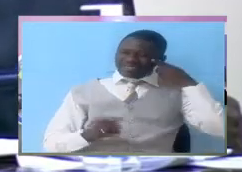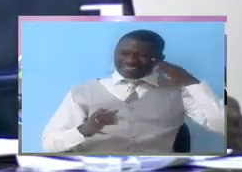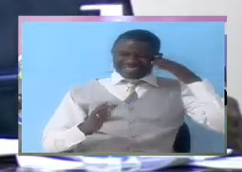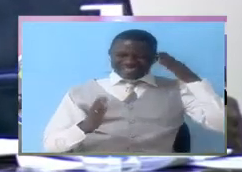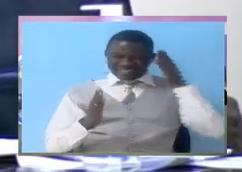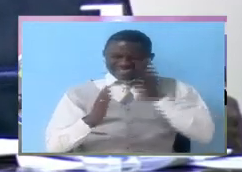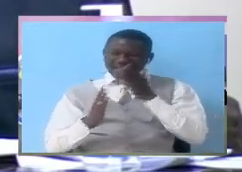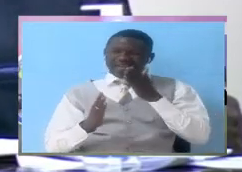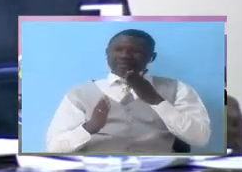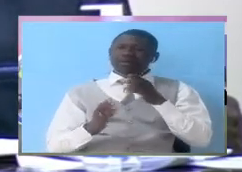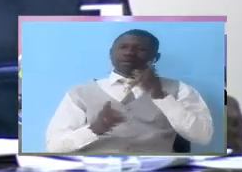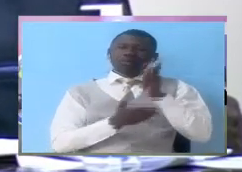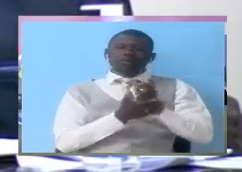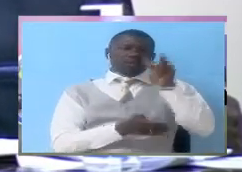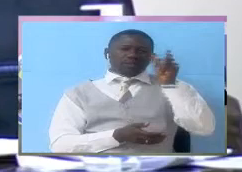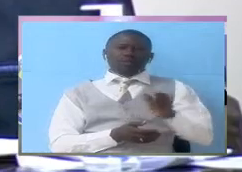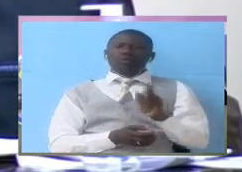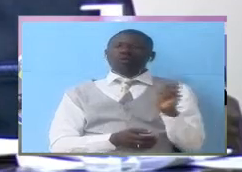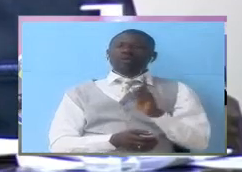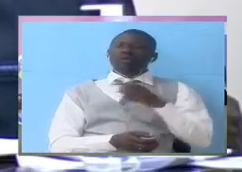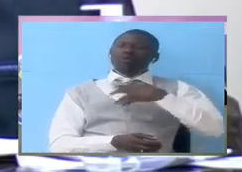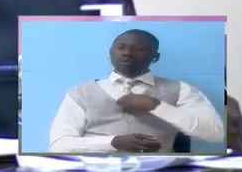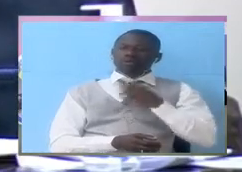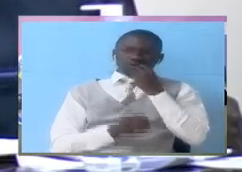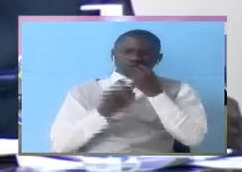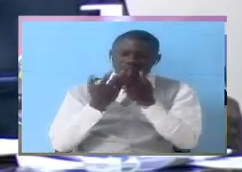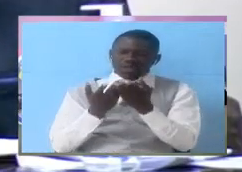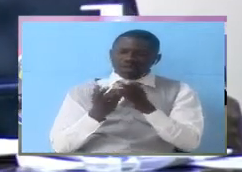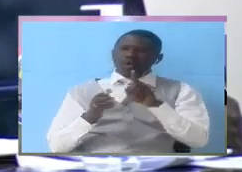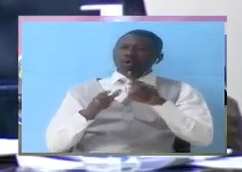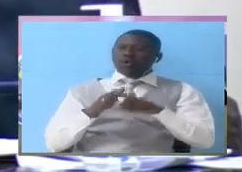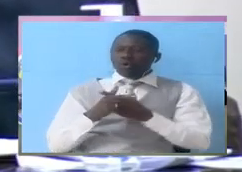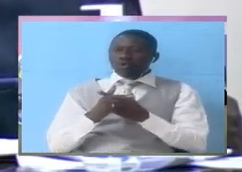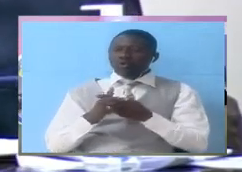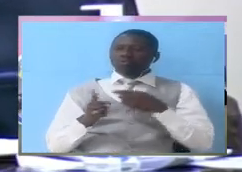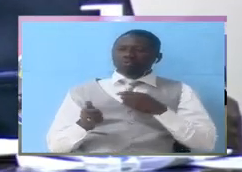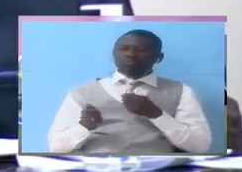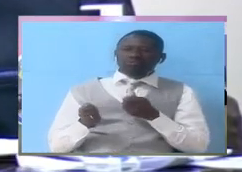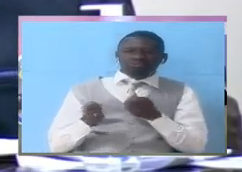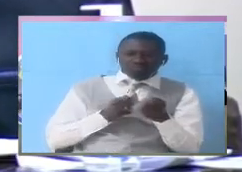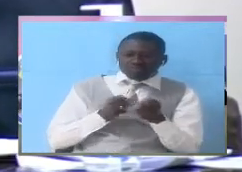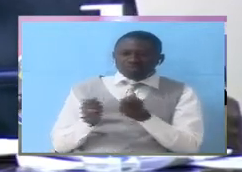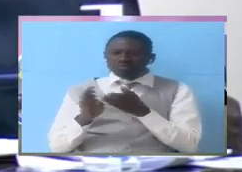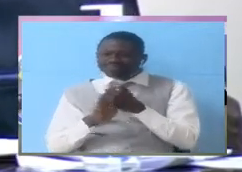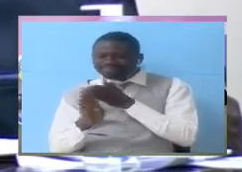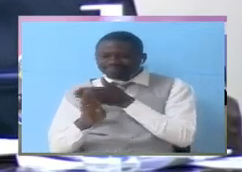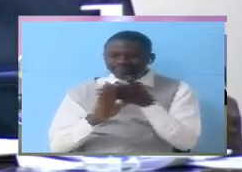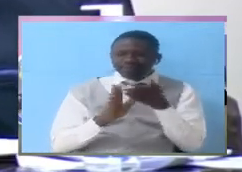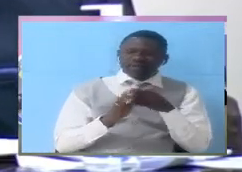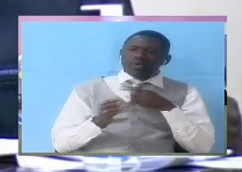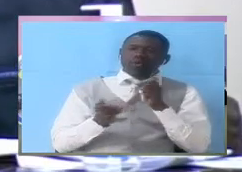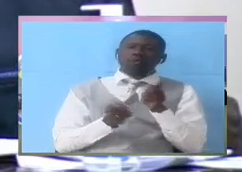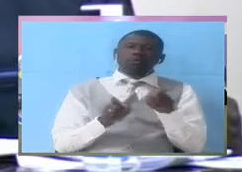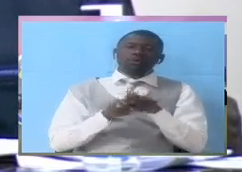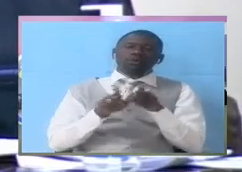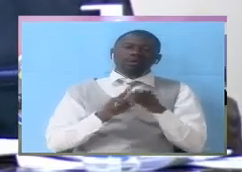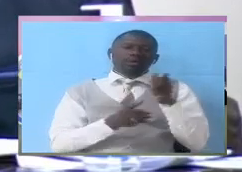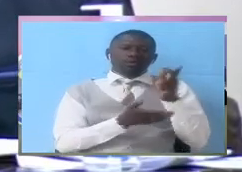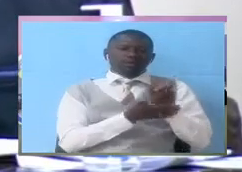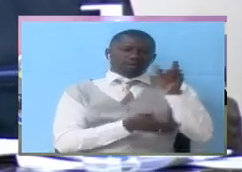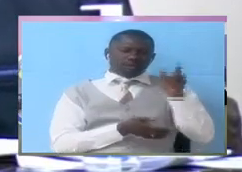they have to say or would coordinate with the witnesses what it is they're going to say. This is